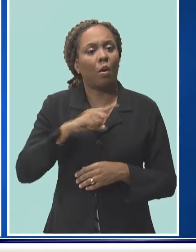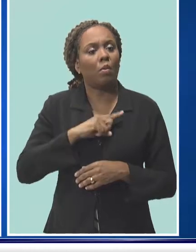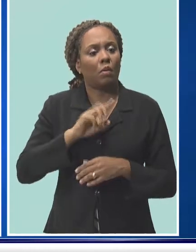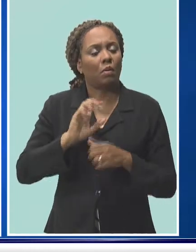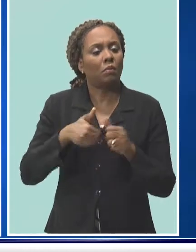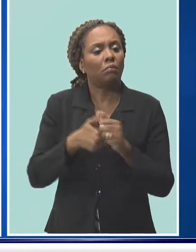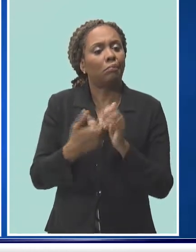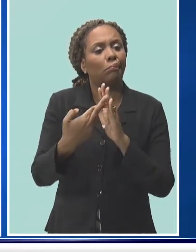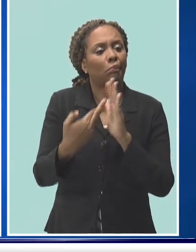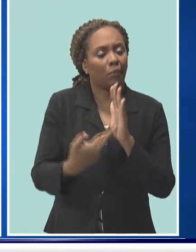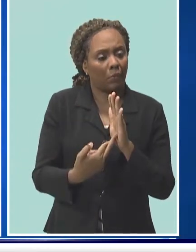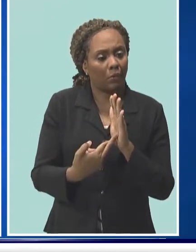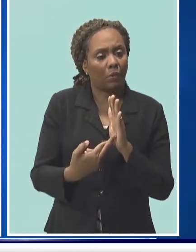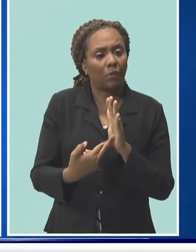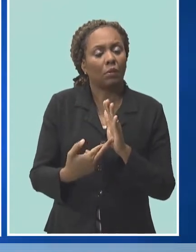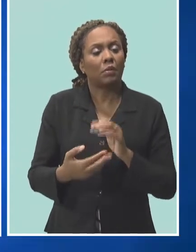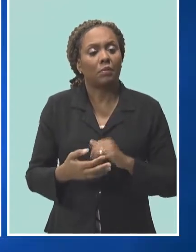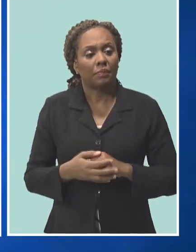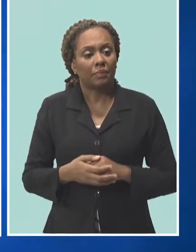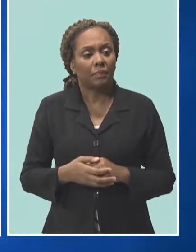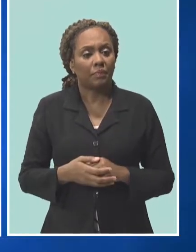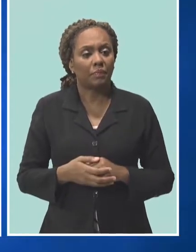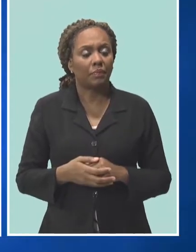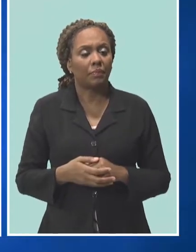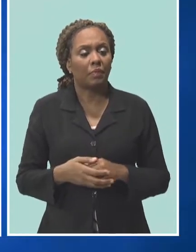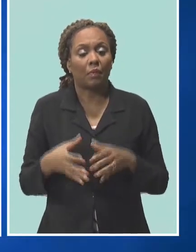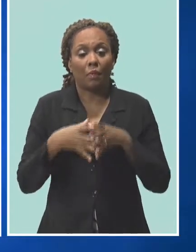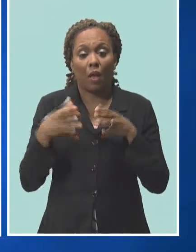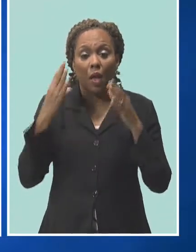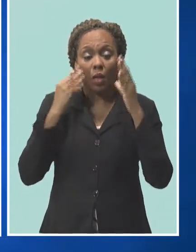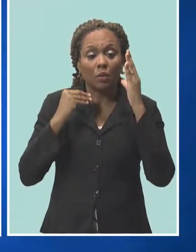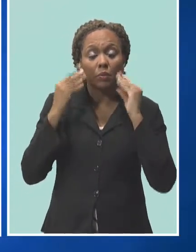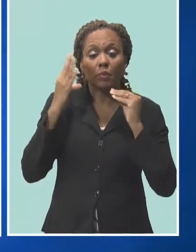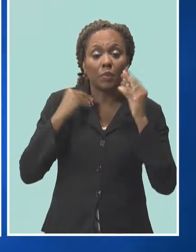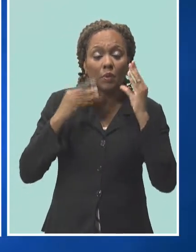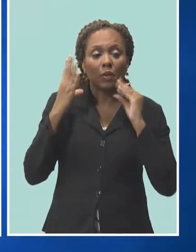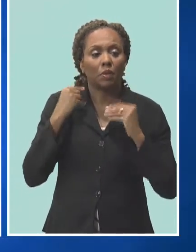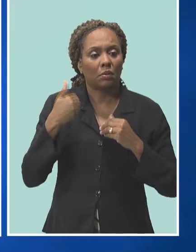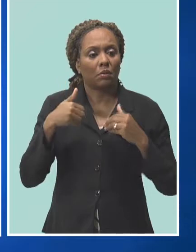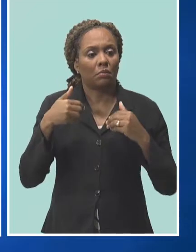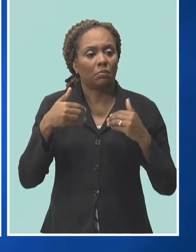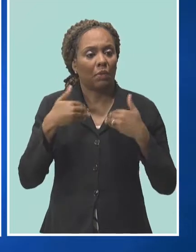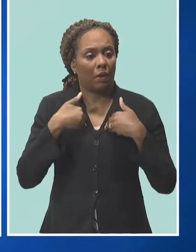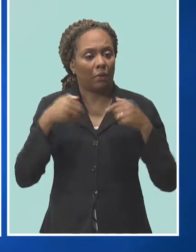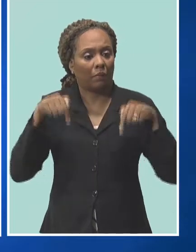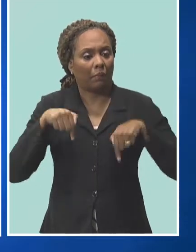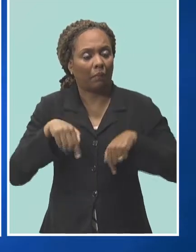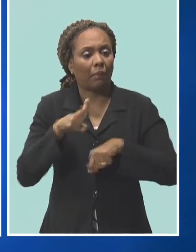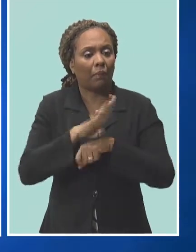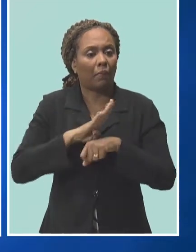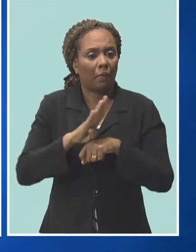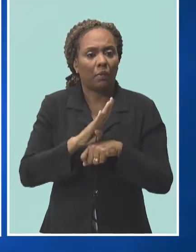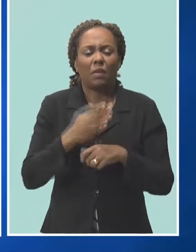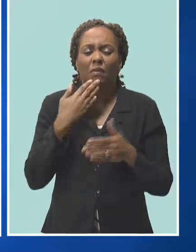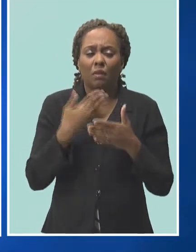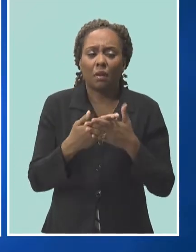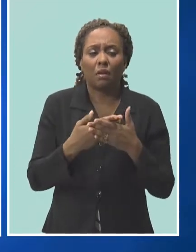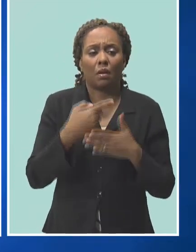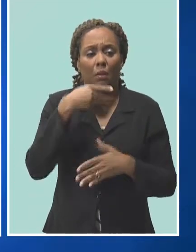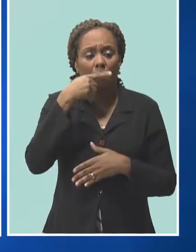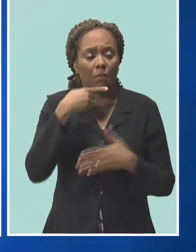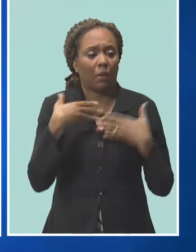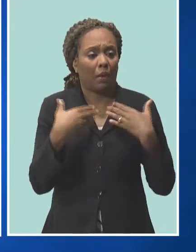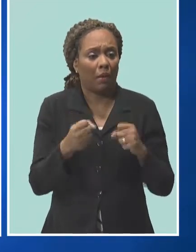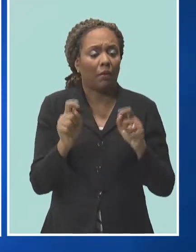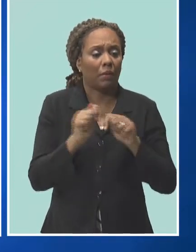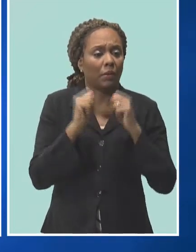that's available, and given the level of experience we have in country, because we have a very, very good public health